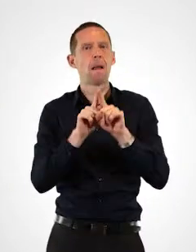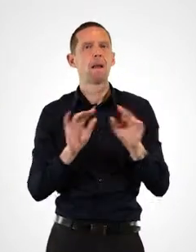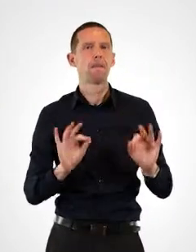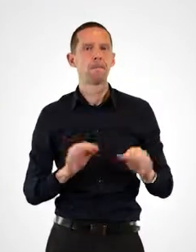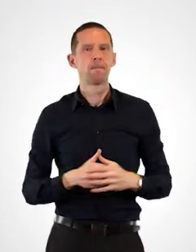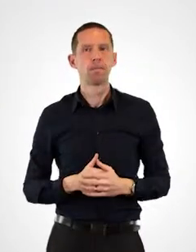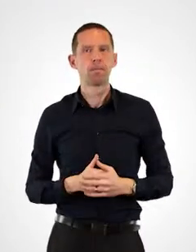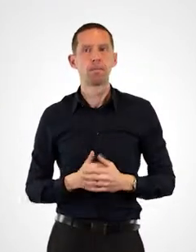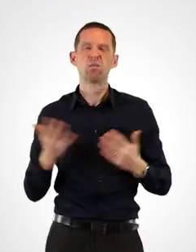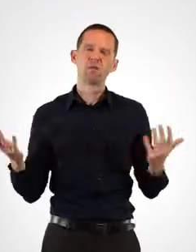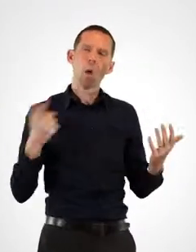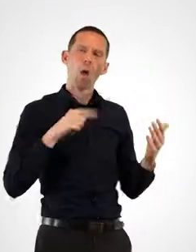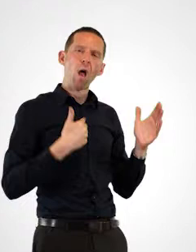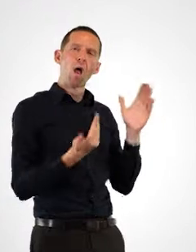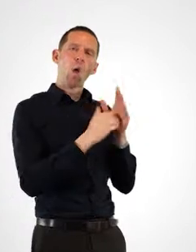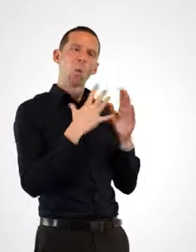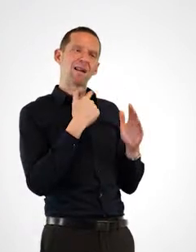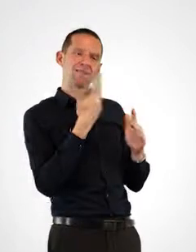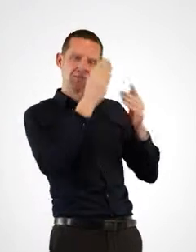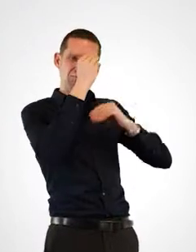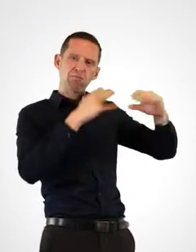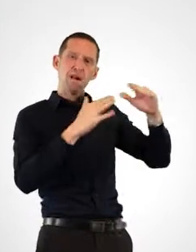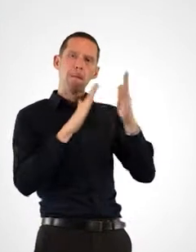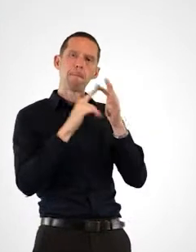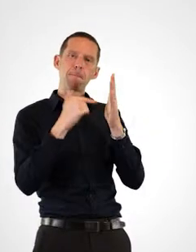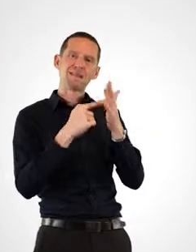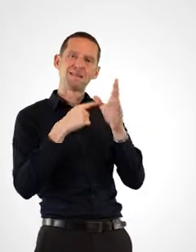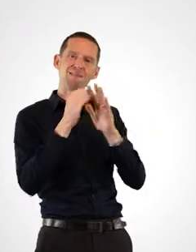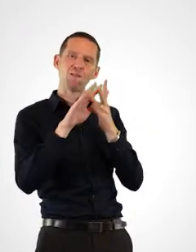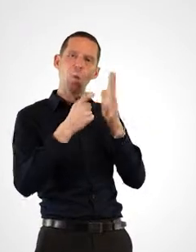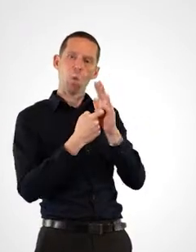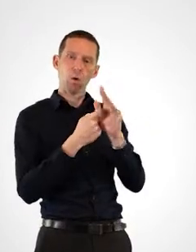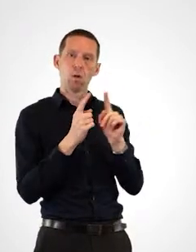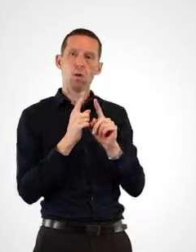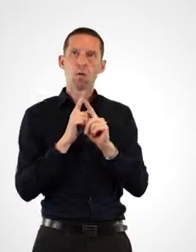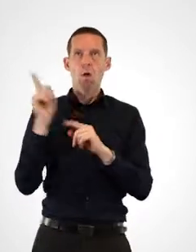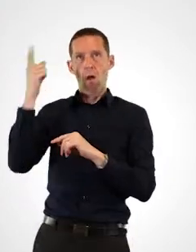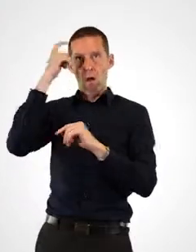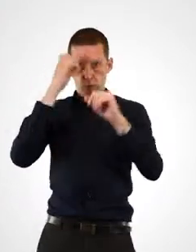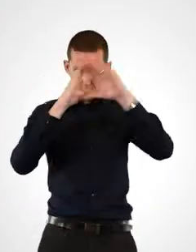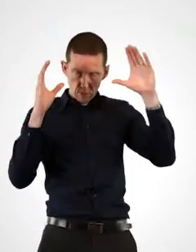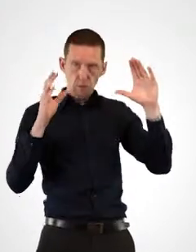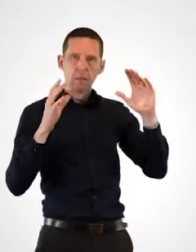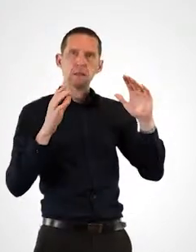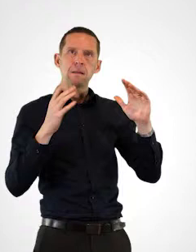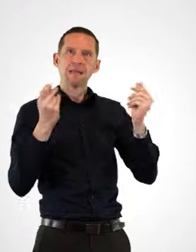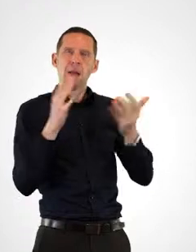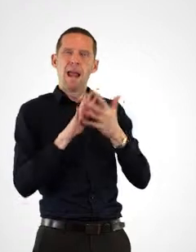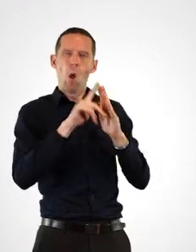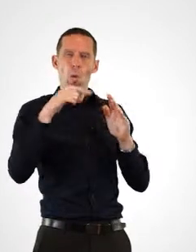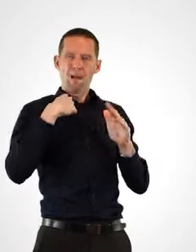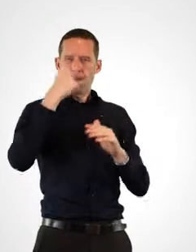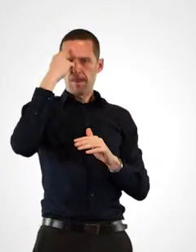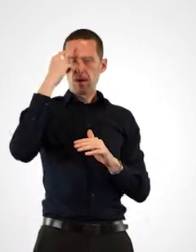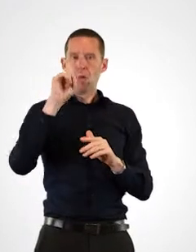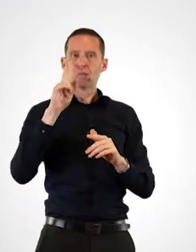I think this is why we wanted to use that metaphor for this presentation, this notion of somehow we have believed that deaf children start out in